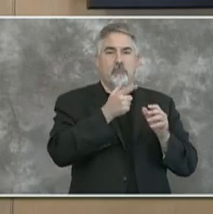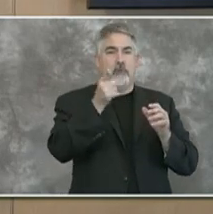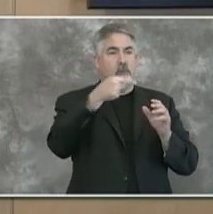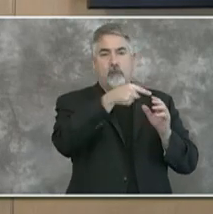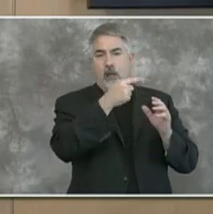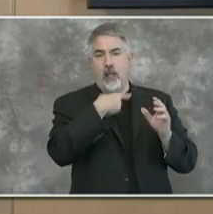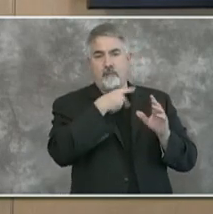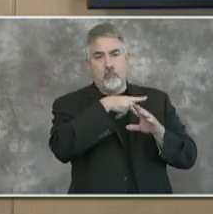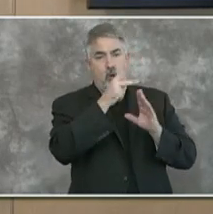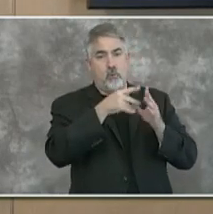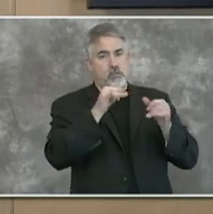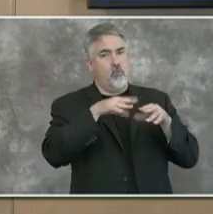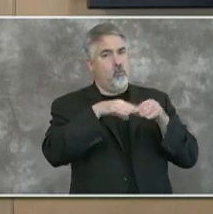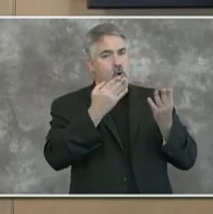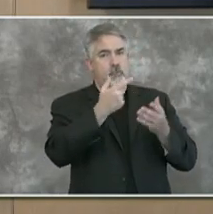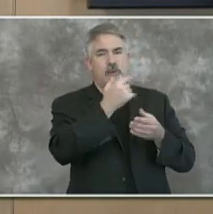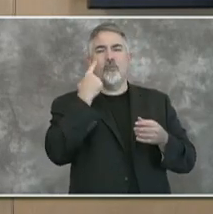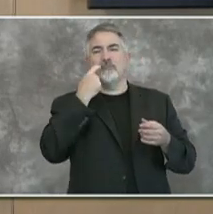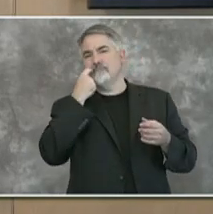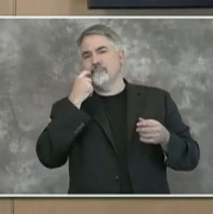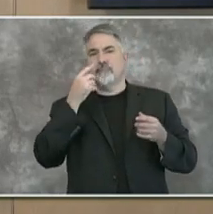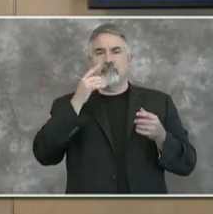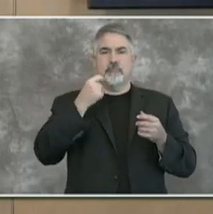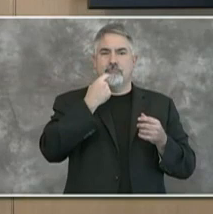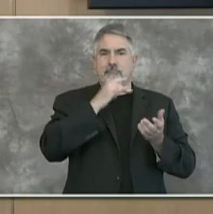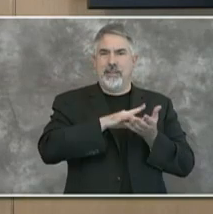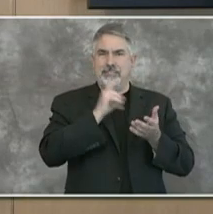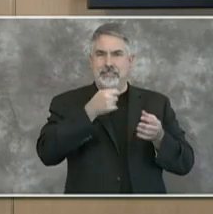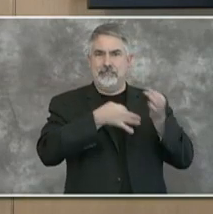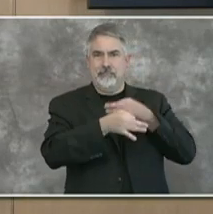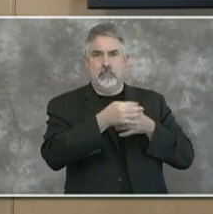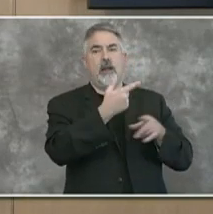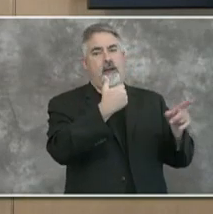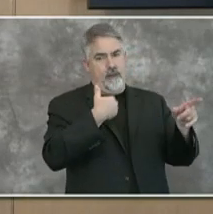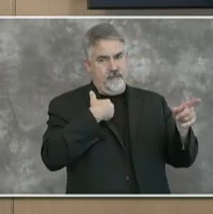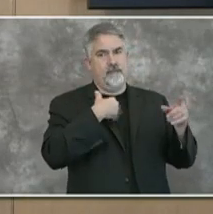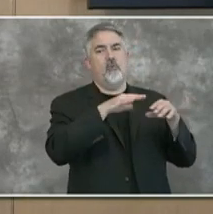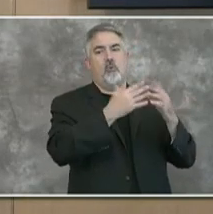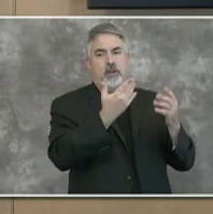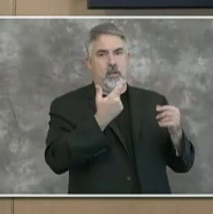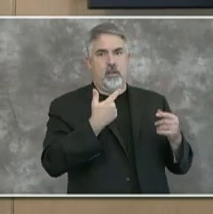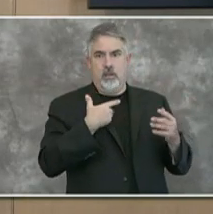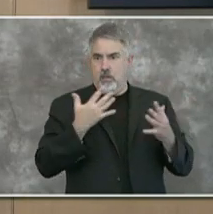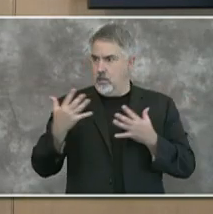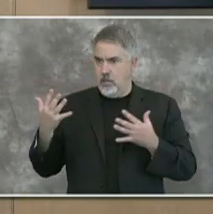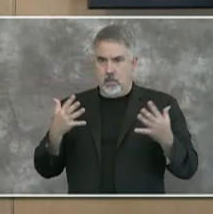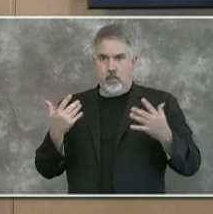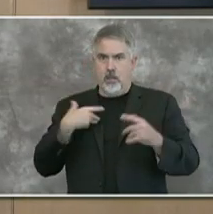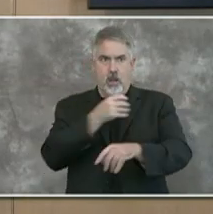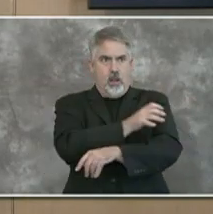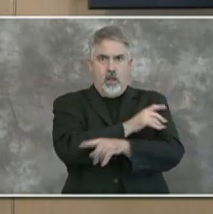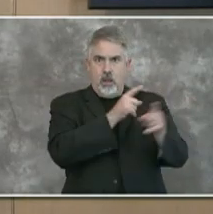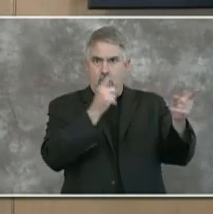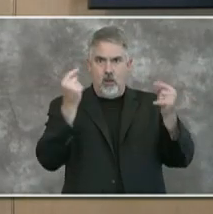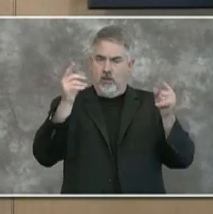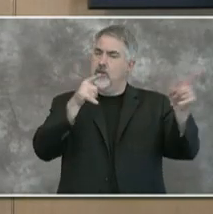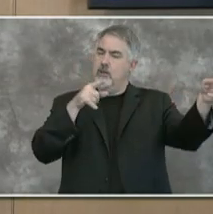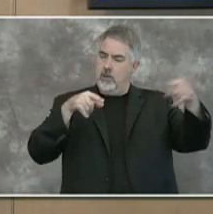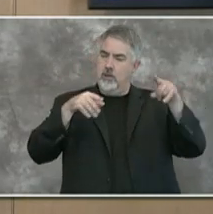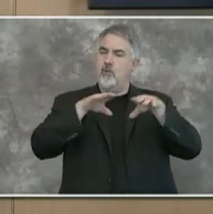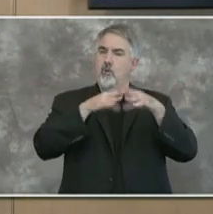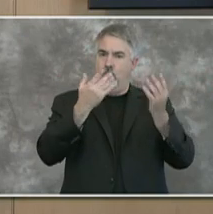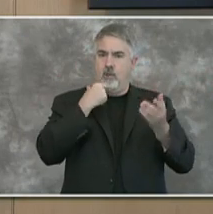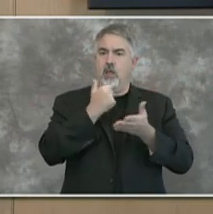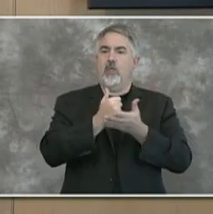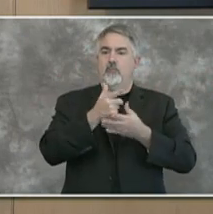will help you get your medication. So if you are feeling very isolated from the clinic that you have been relying upon to get the care that you need, you